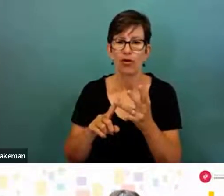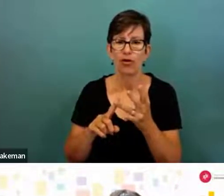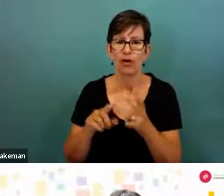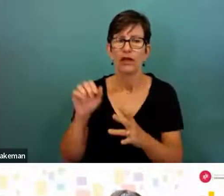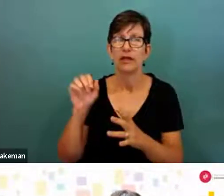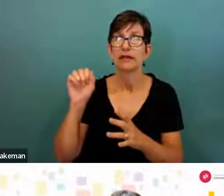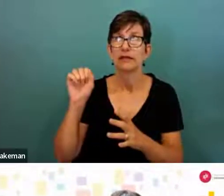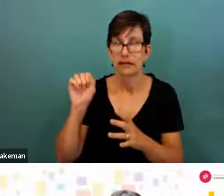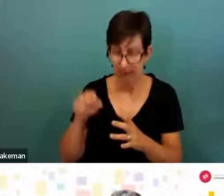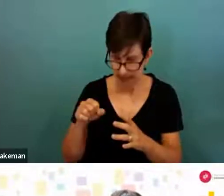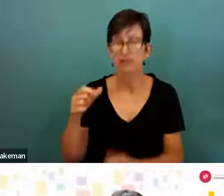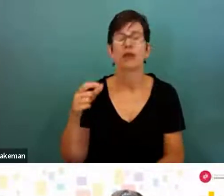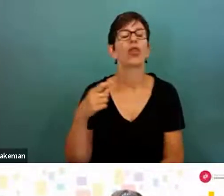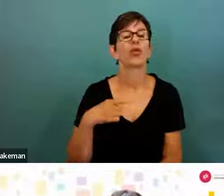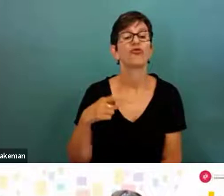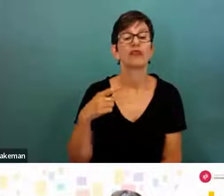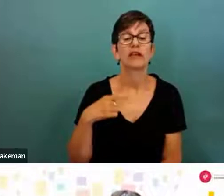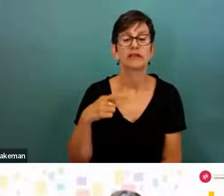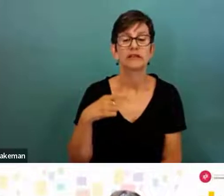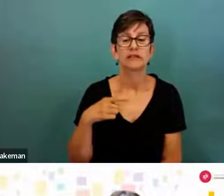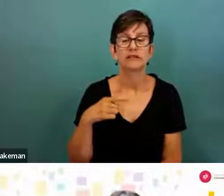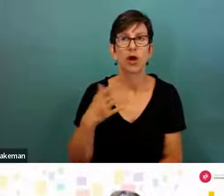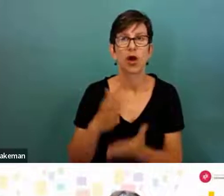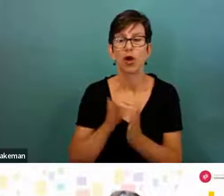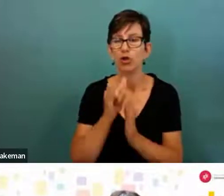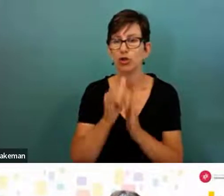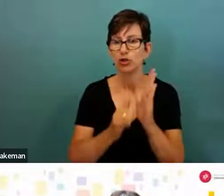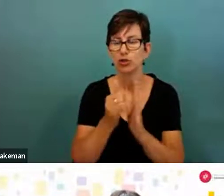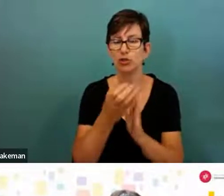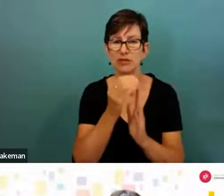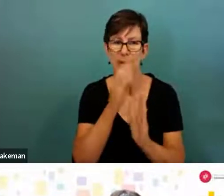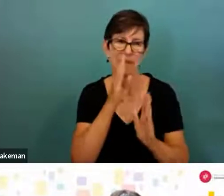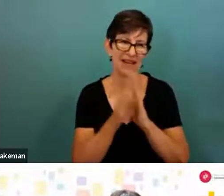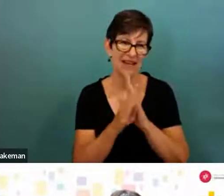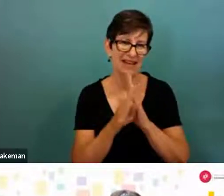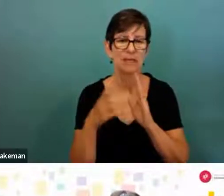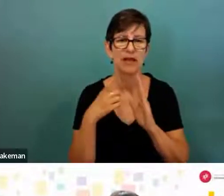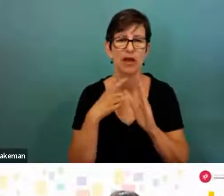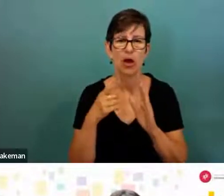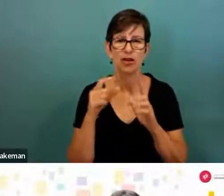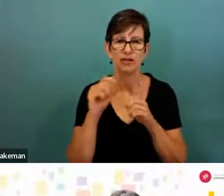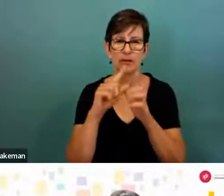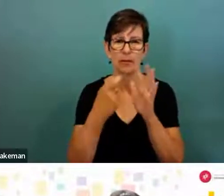Yes, the reason that on YouTube some of them are hidden are those